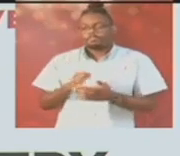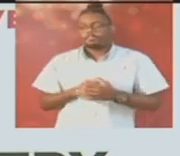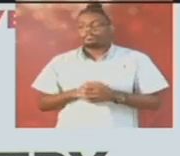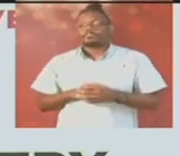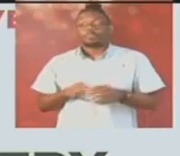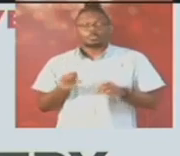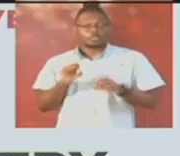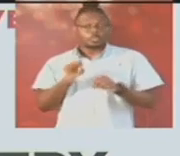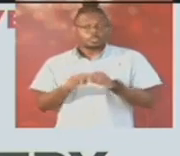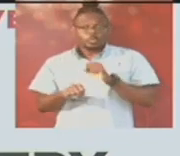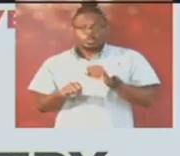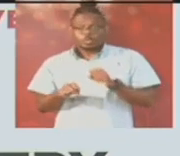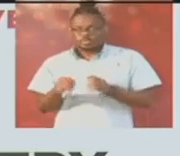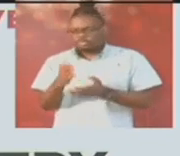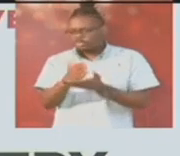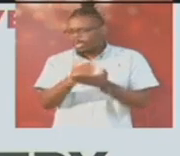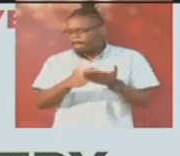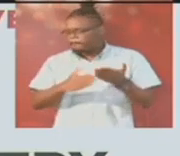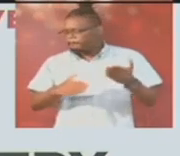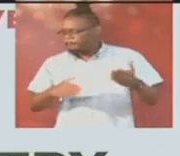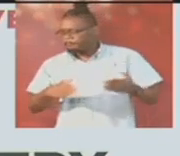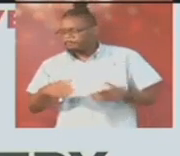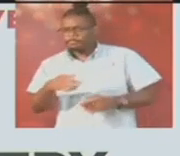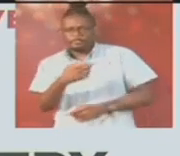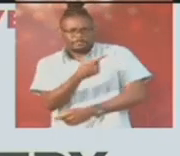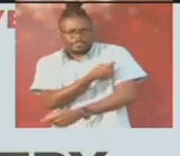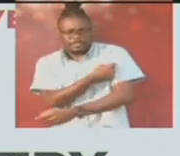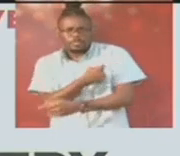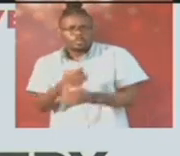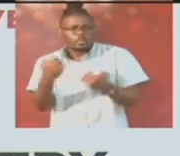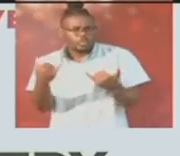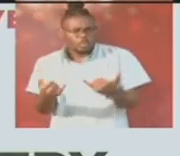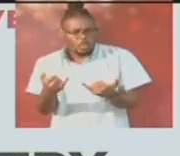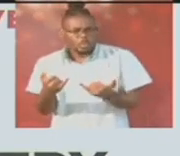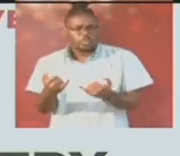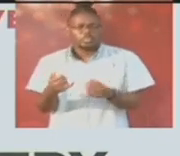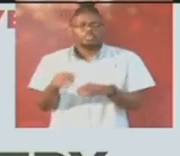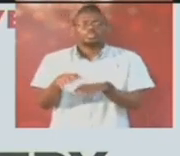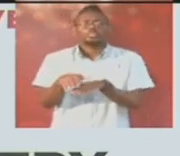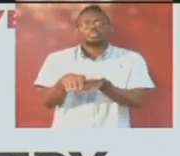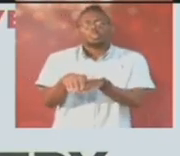of the vaccination program is winding down, and has